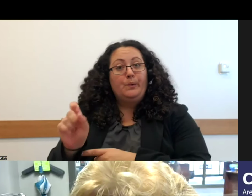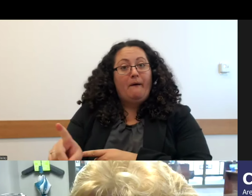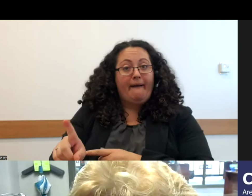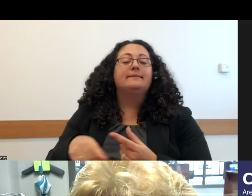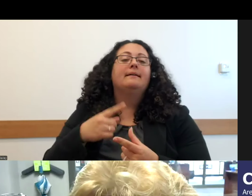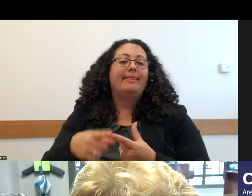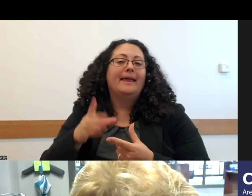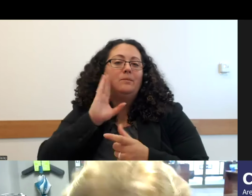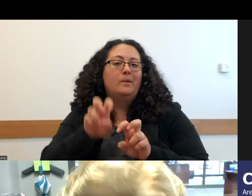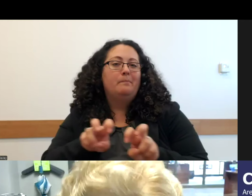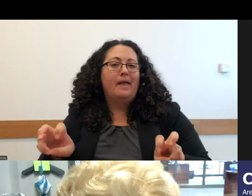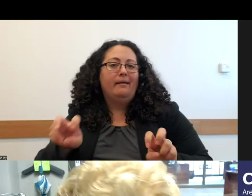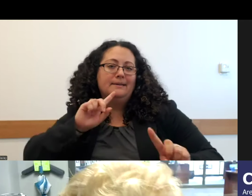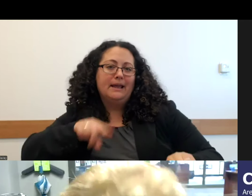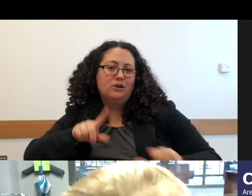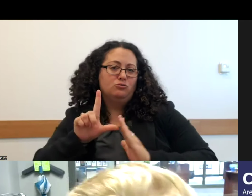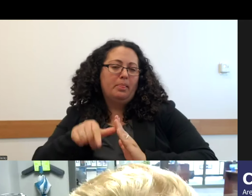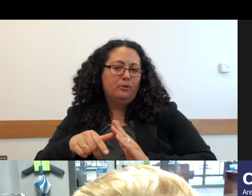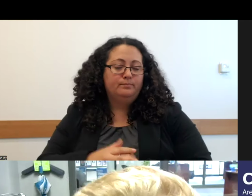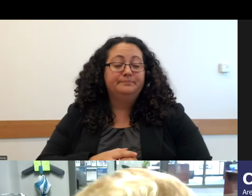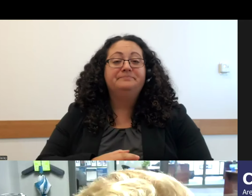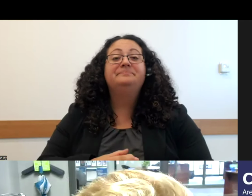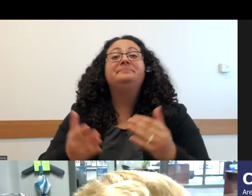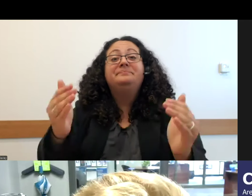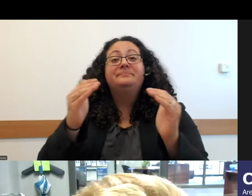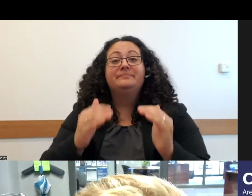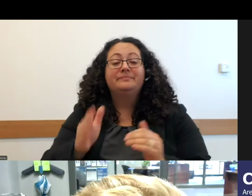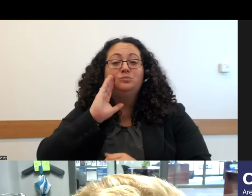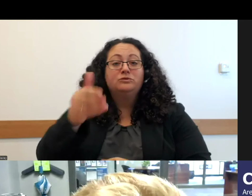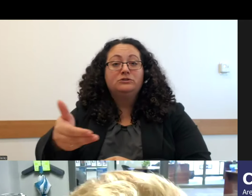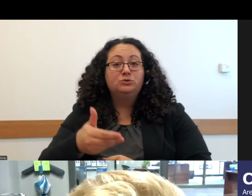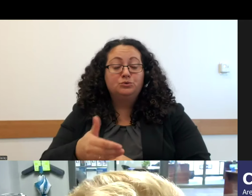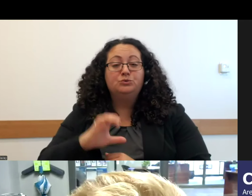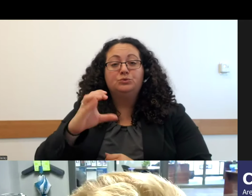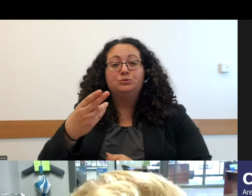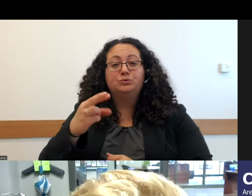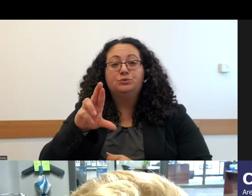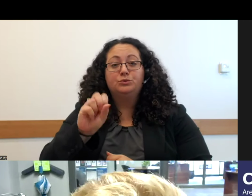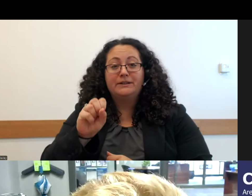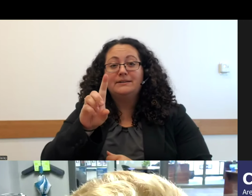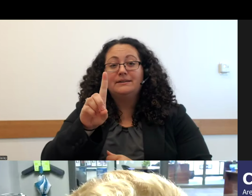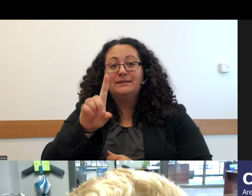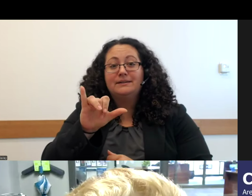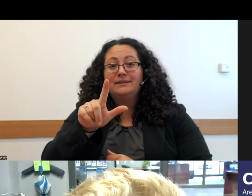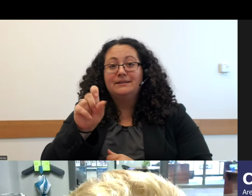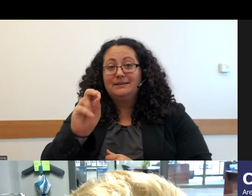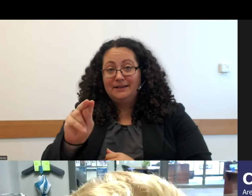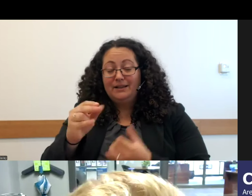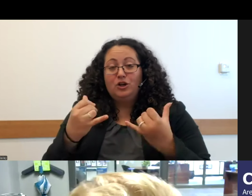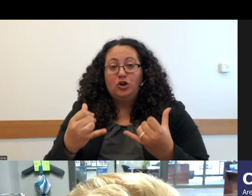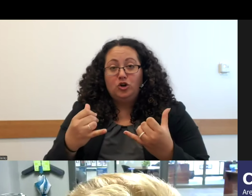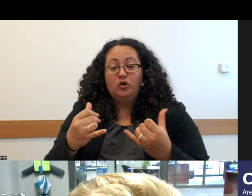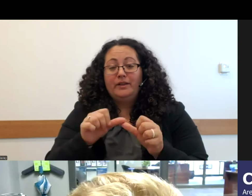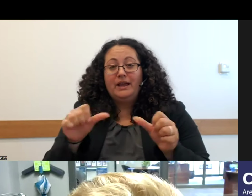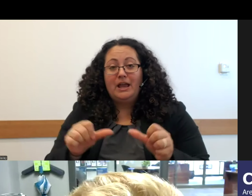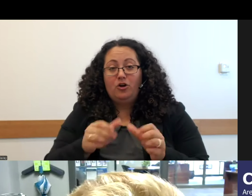panelist and they can answer that for you. But next I want to introduce Chris Dillon. And Chris is currently an area